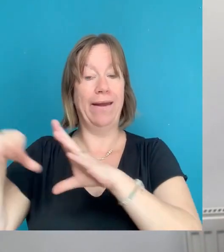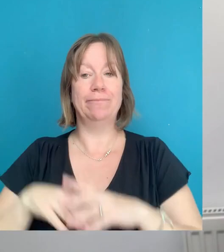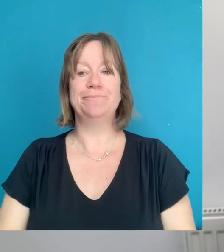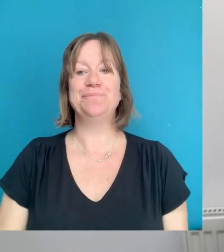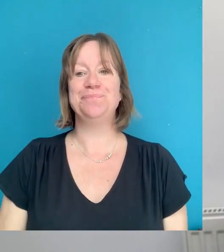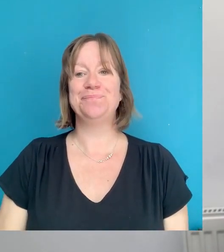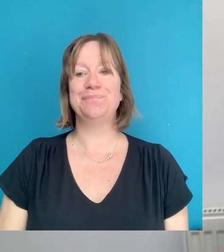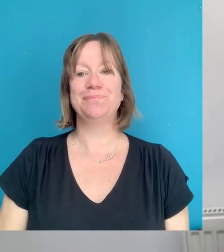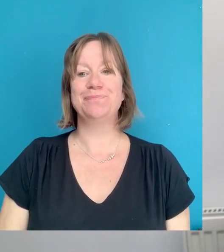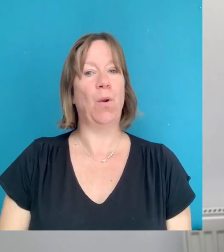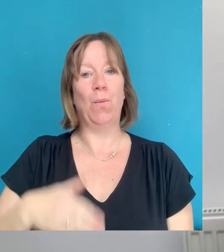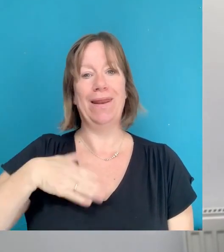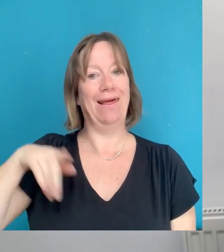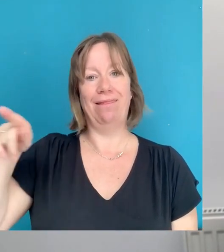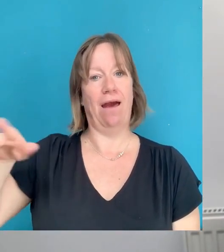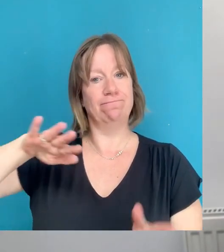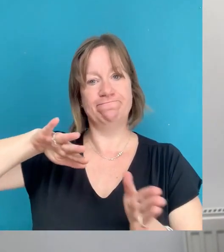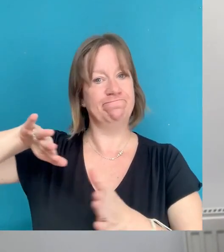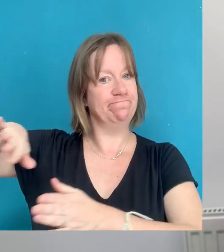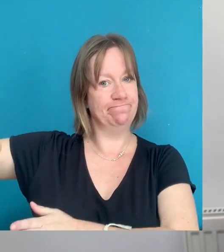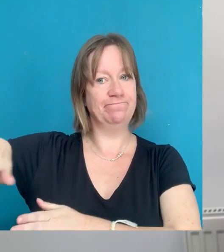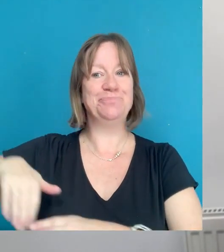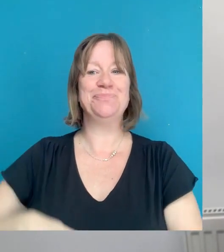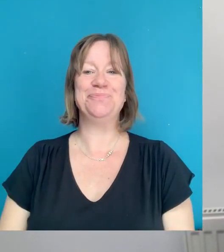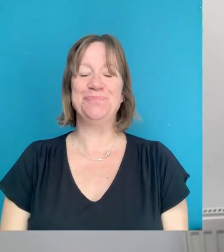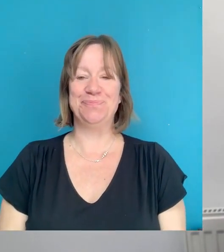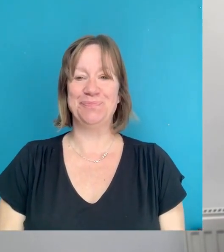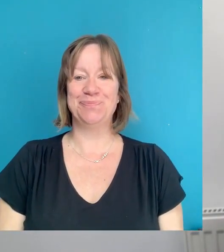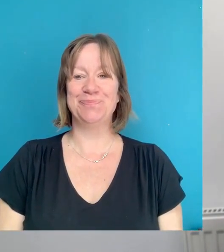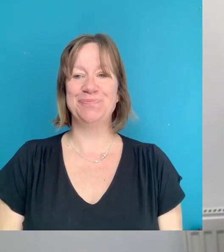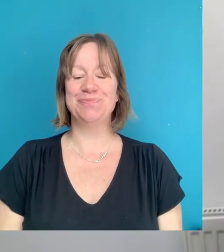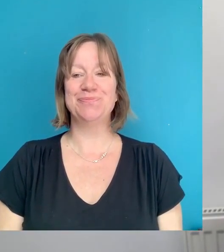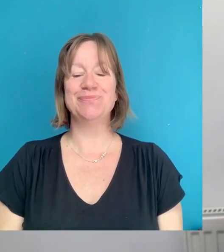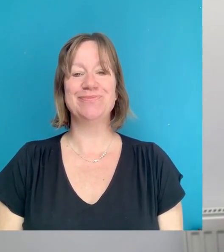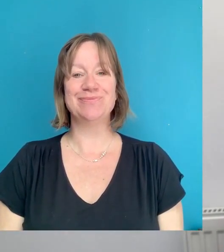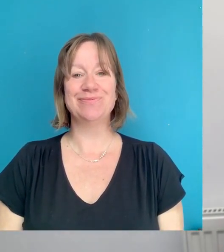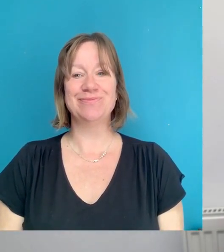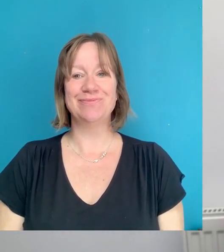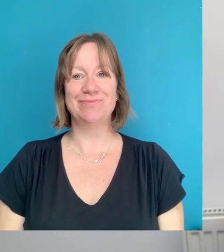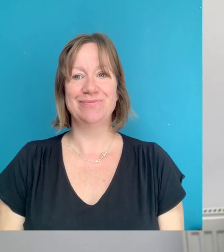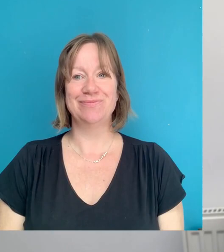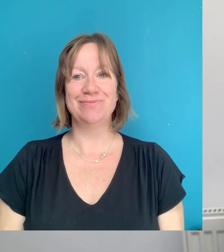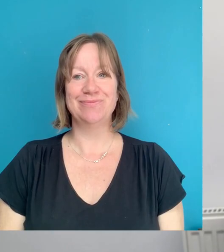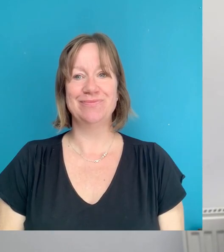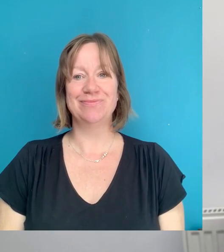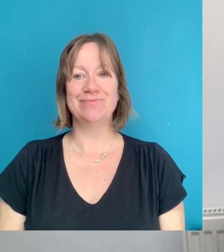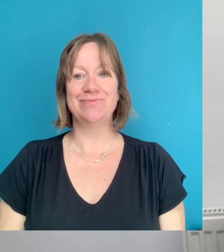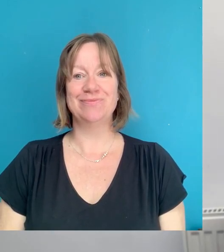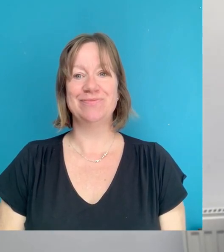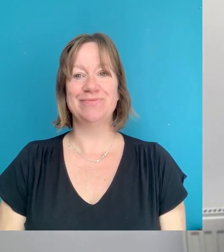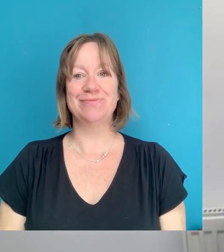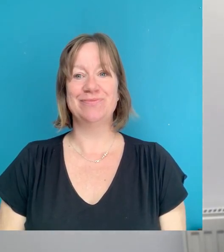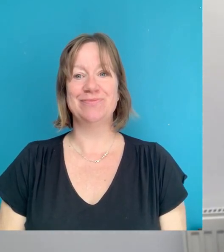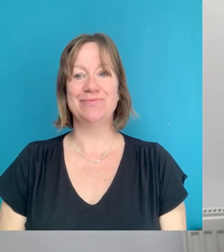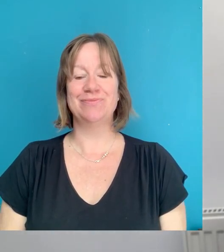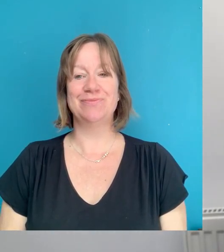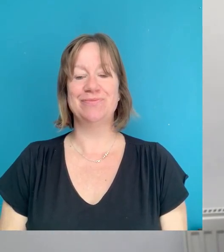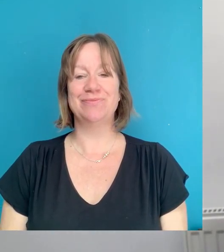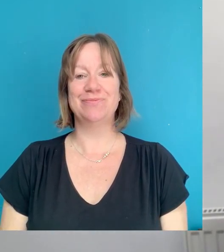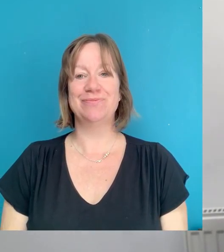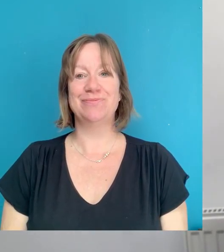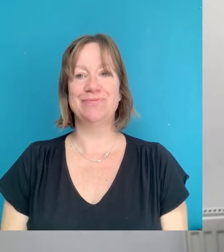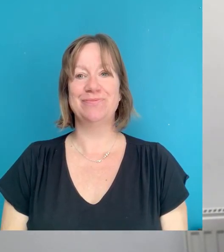this towel away. Don't need that anymore. Put my materials away because I've selected which materials I'm going to